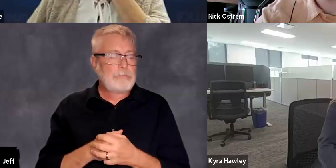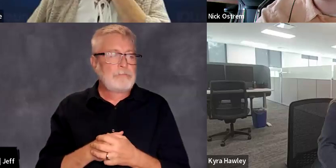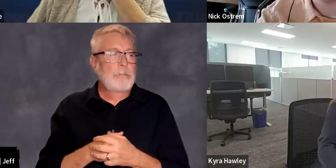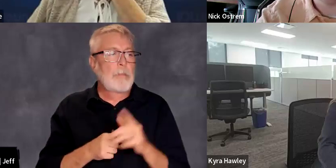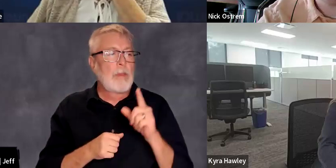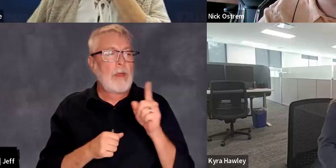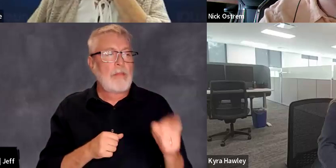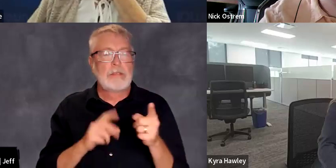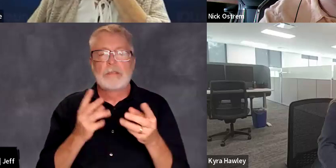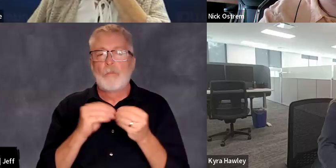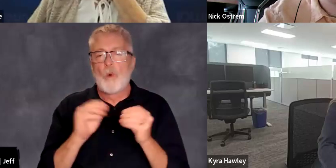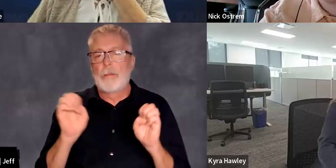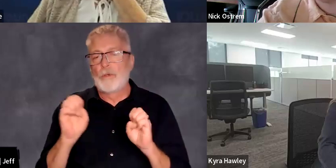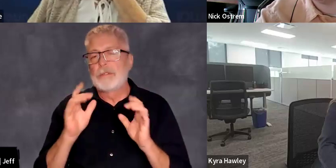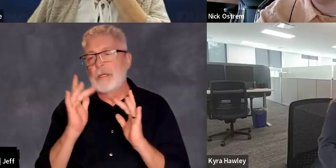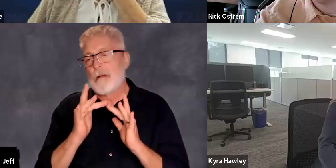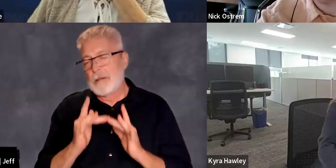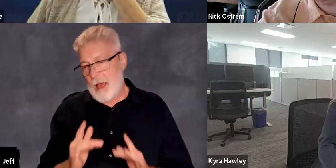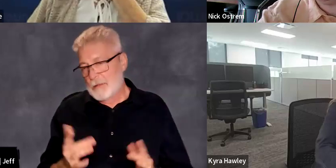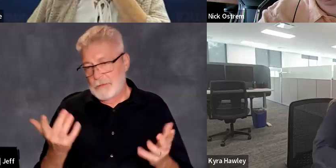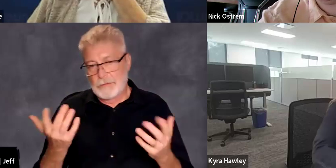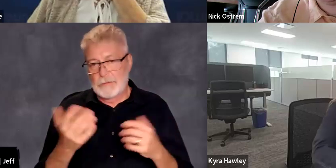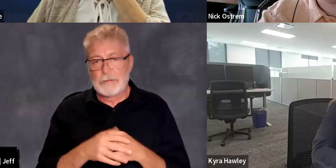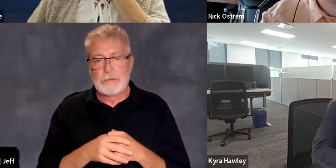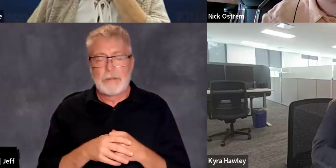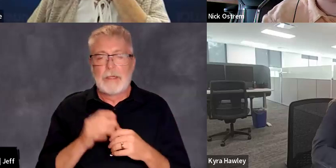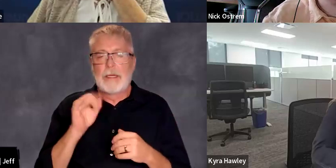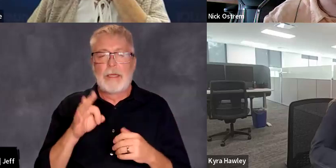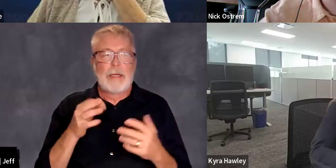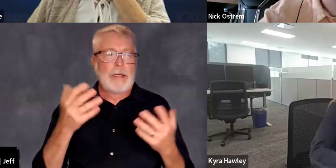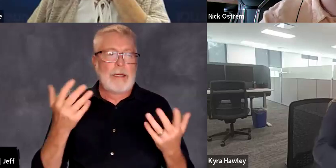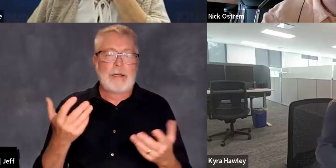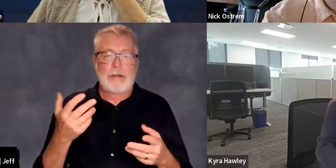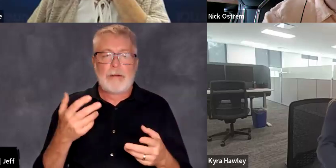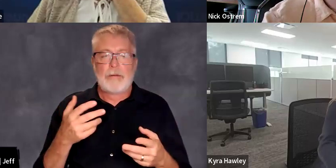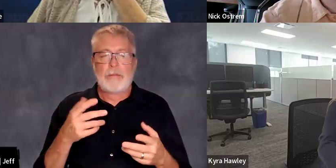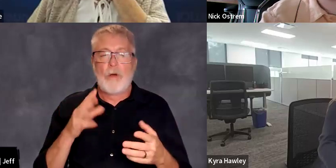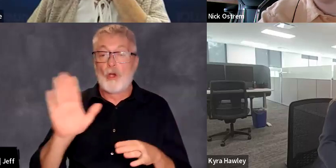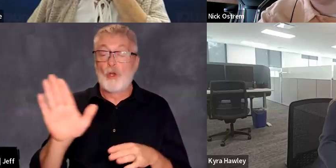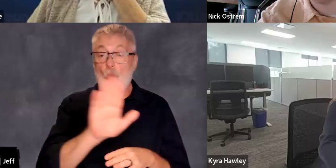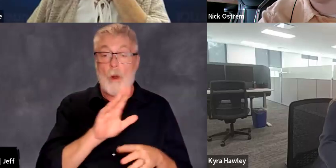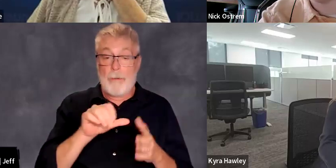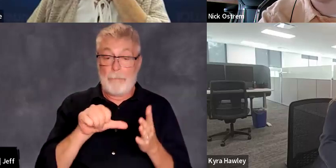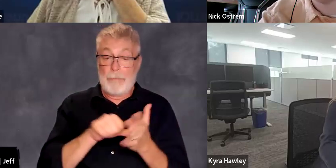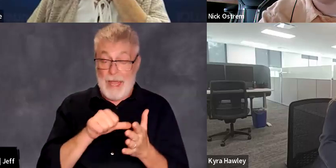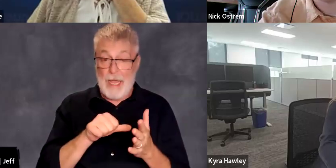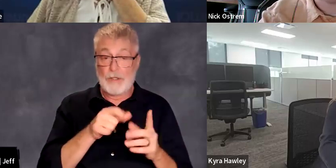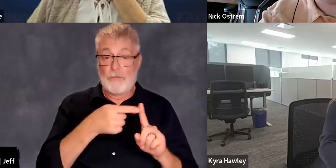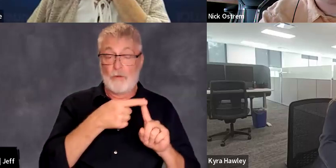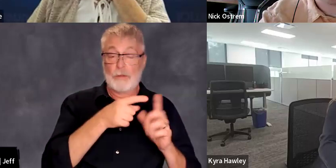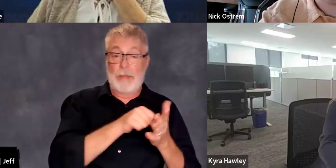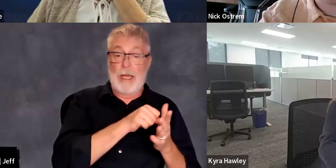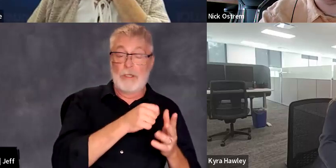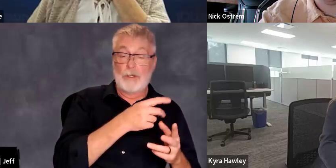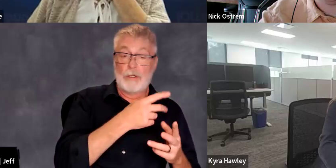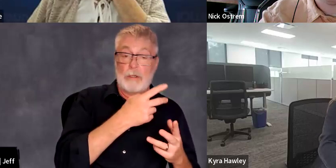next page is just more emergency contacts. So, if the two on your page, or the two plus